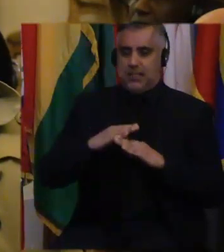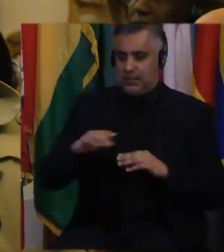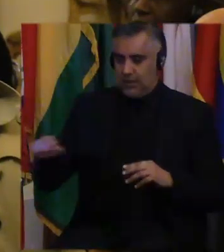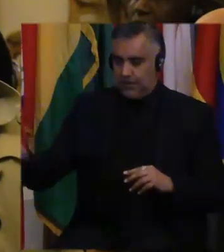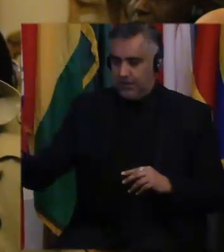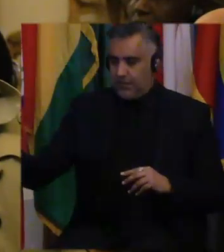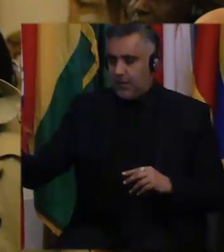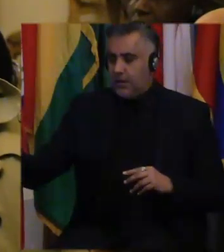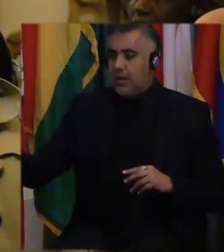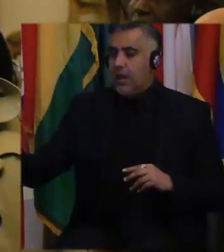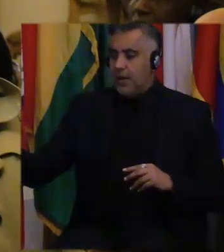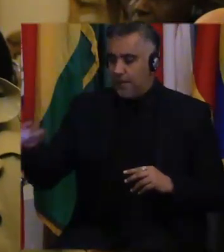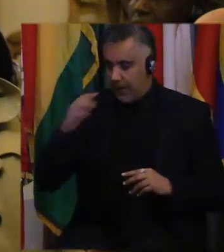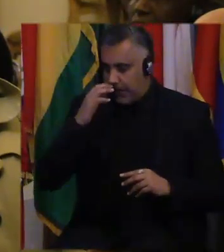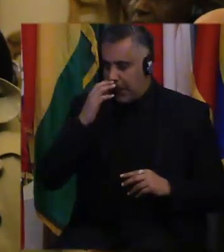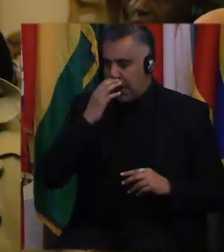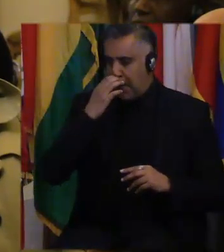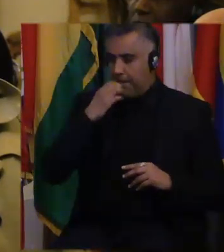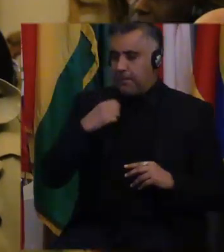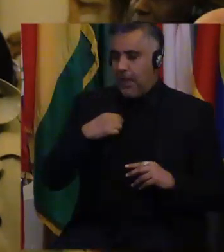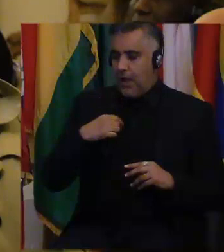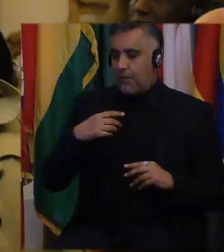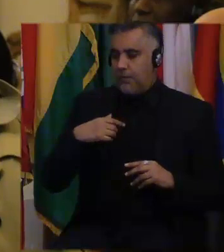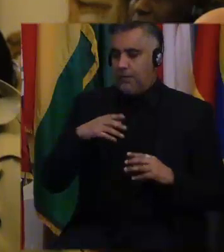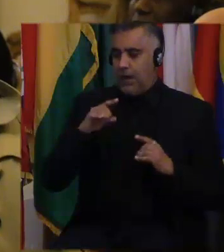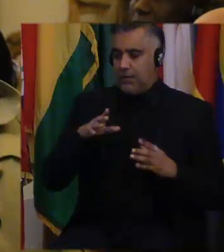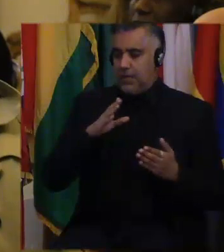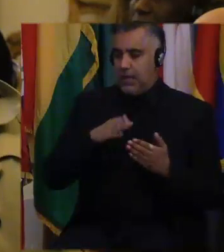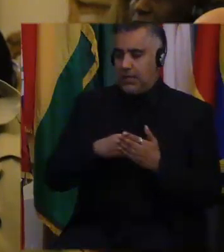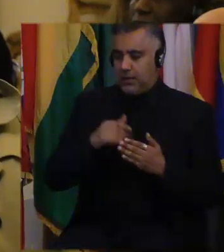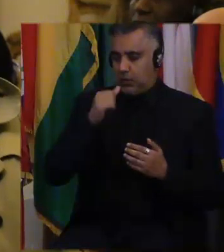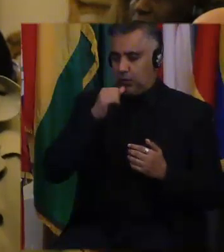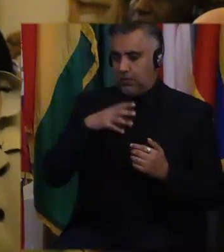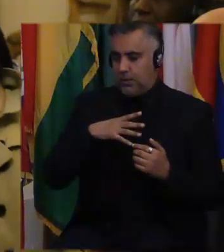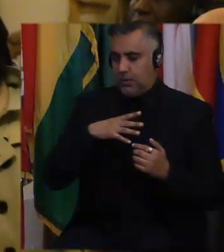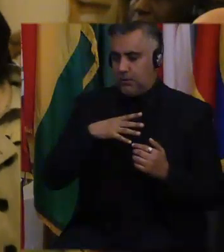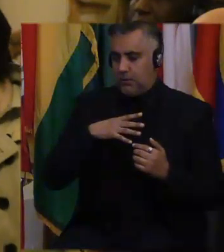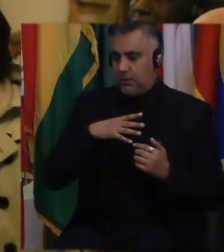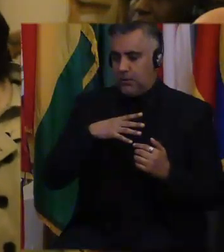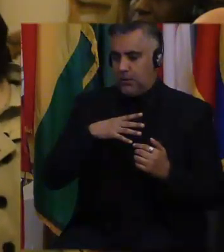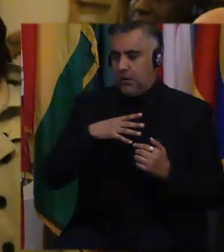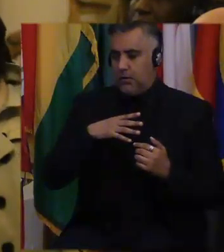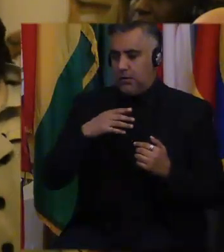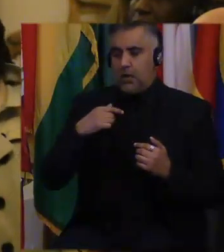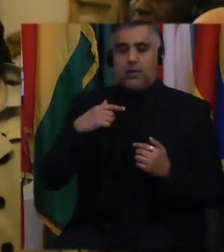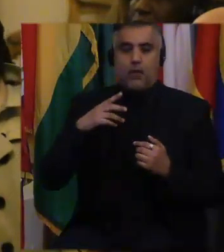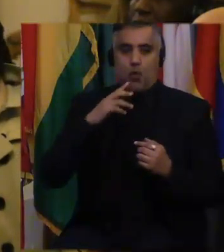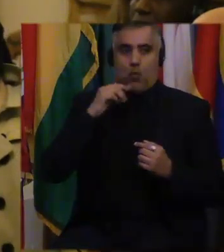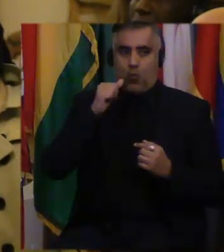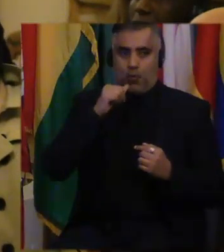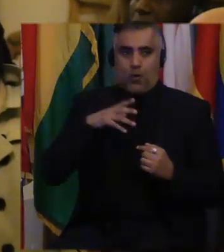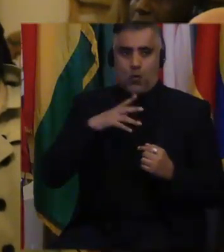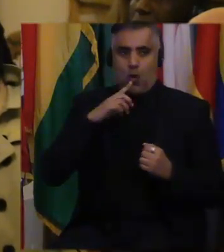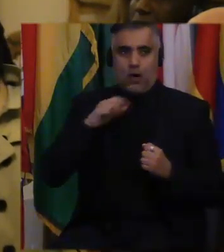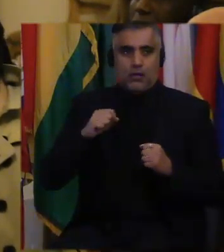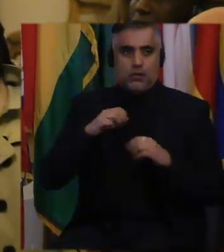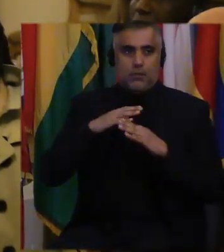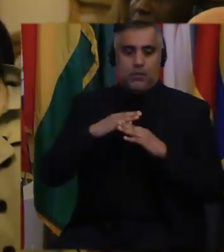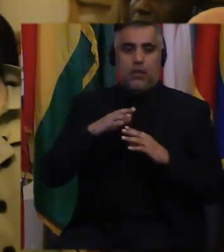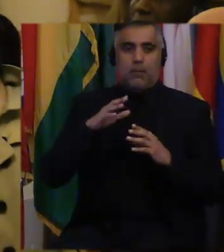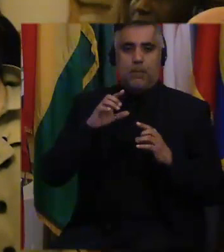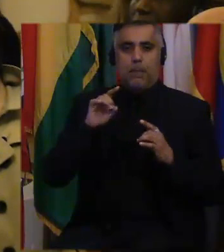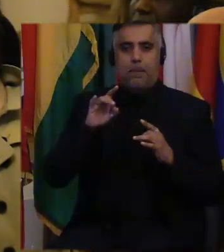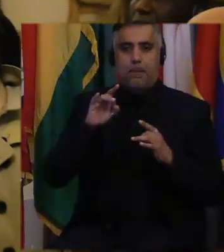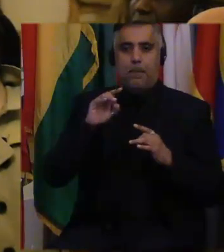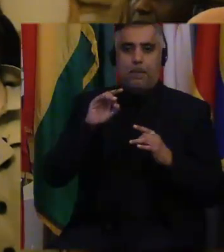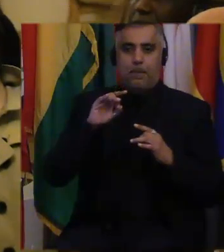And finally, I want to hear your thoughts about violence against women approaches for women who are subjected to